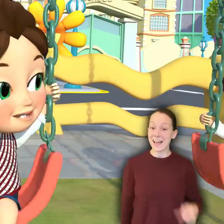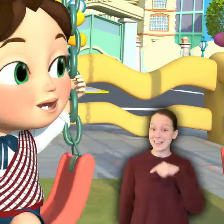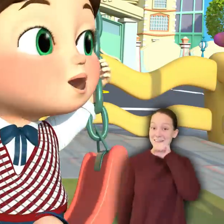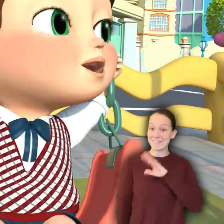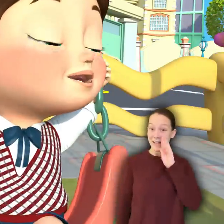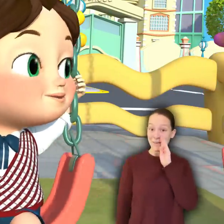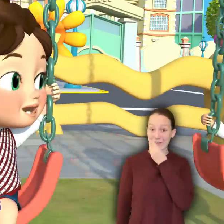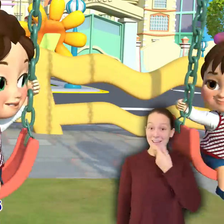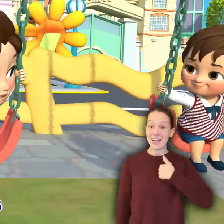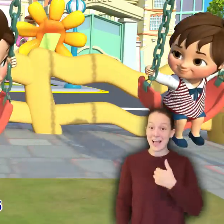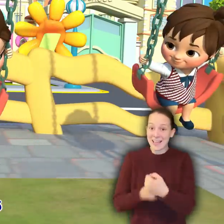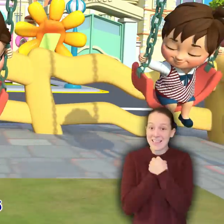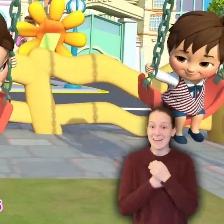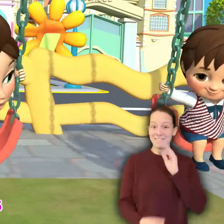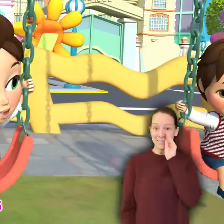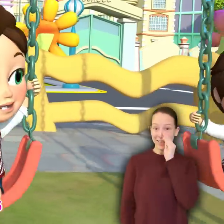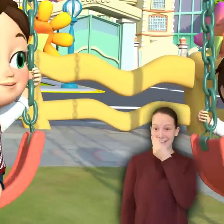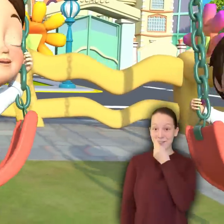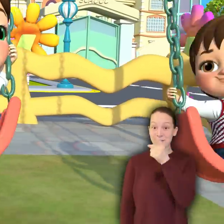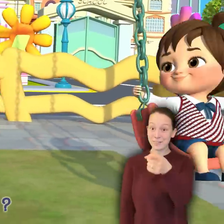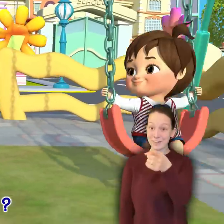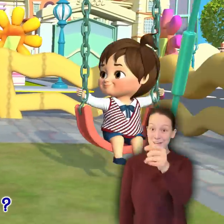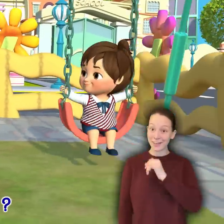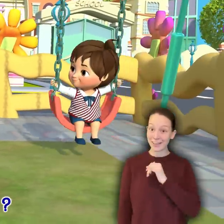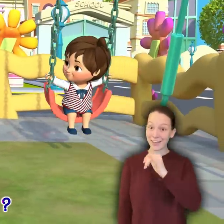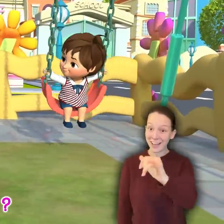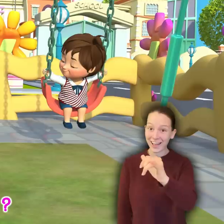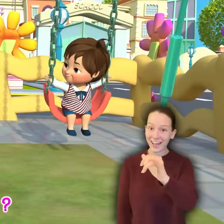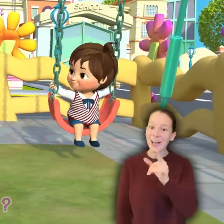love flowers I love flowers